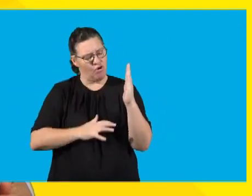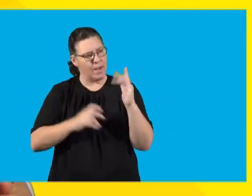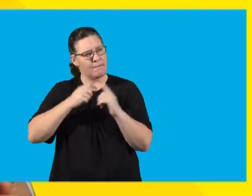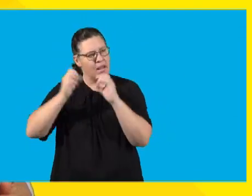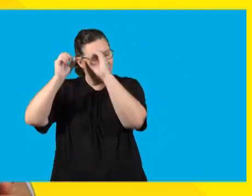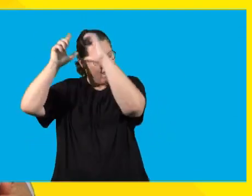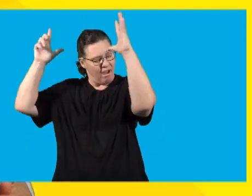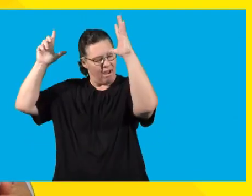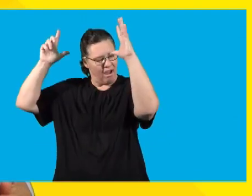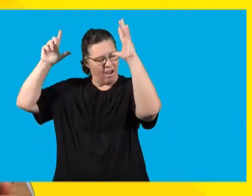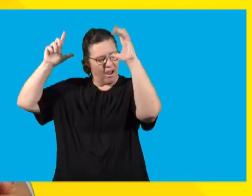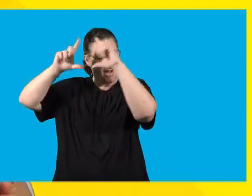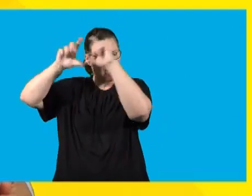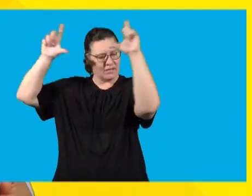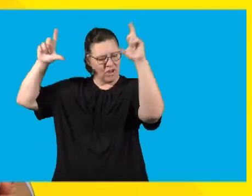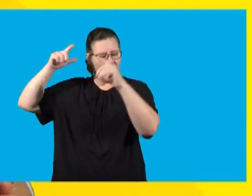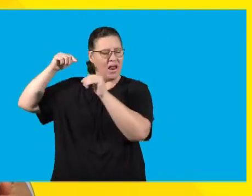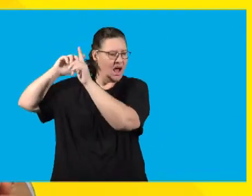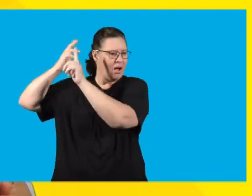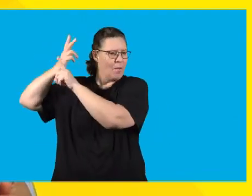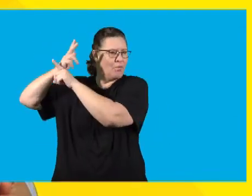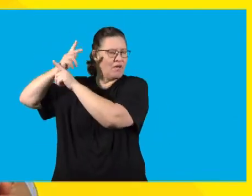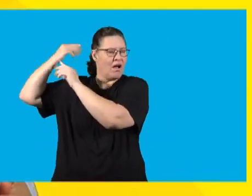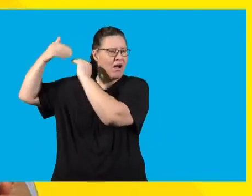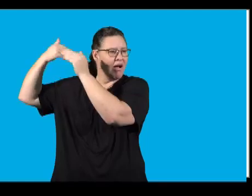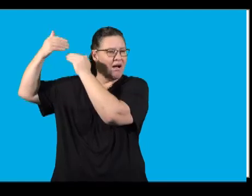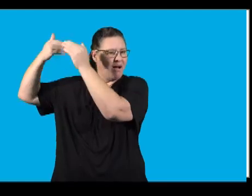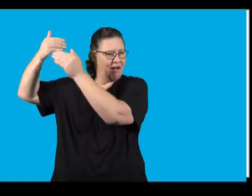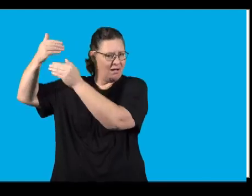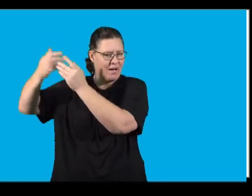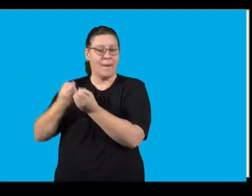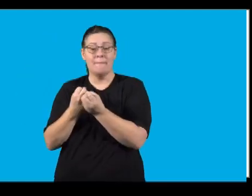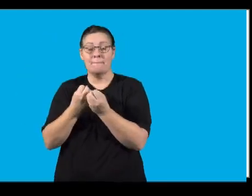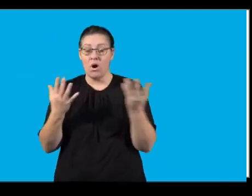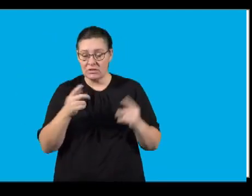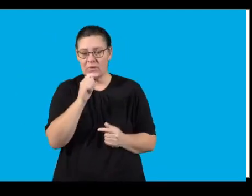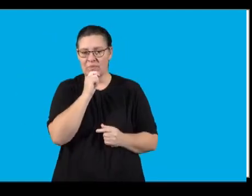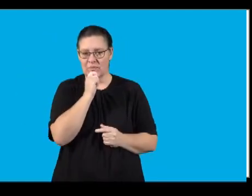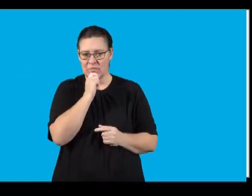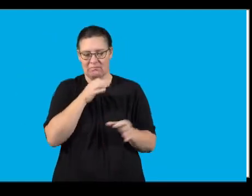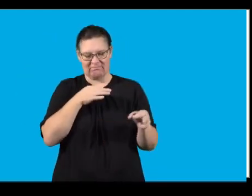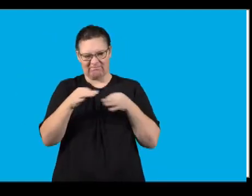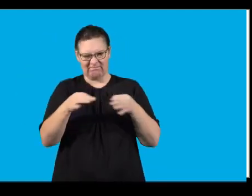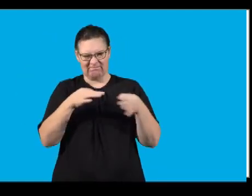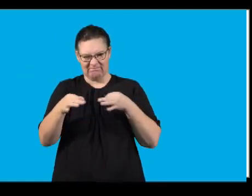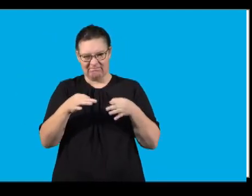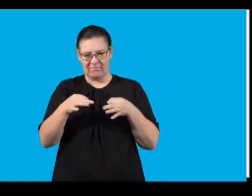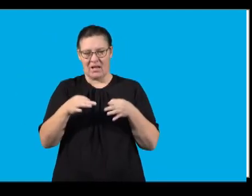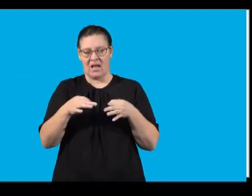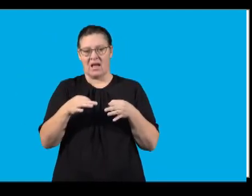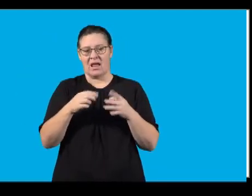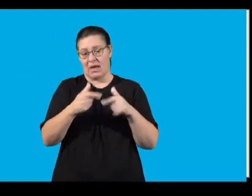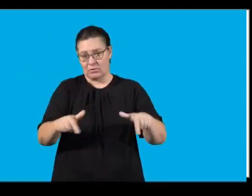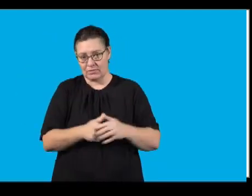what the drama is trying to convey to you. And in most cases, they are using descriptive language, all right? And